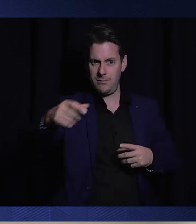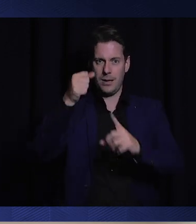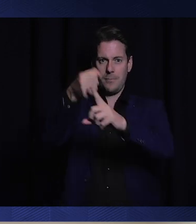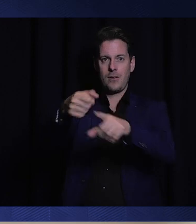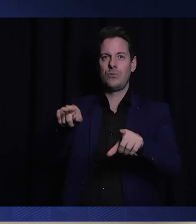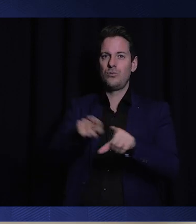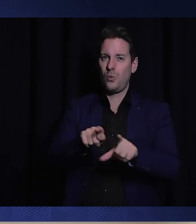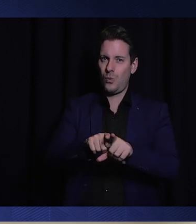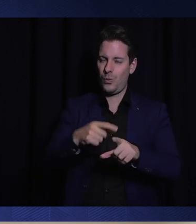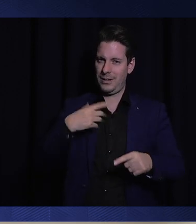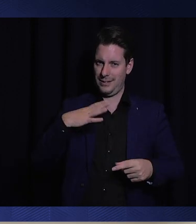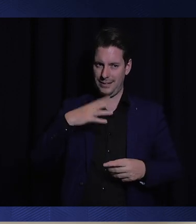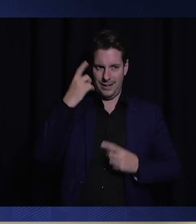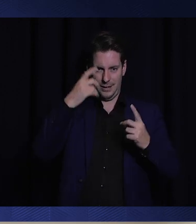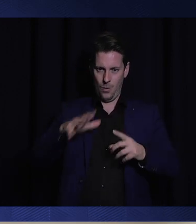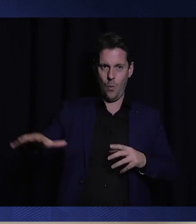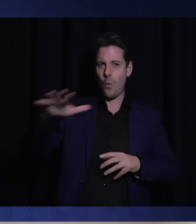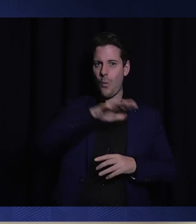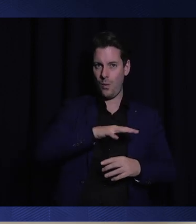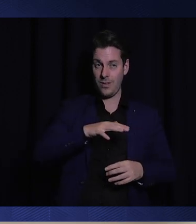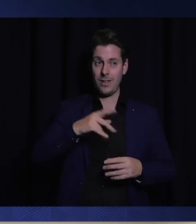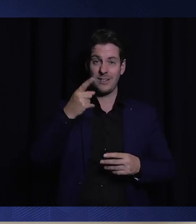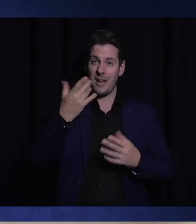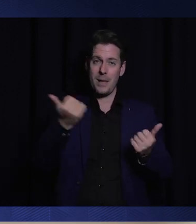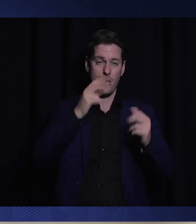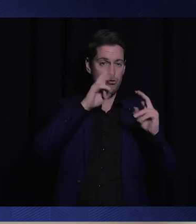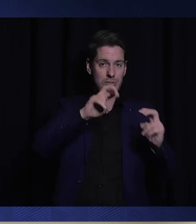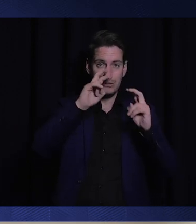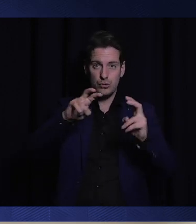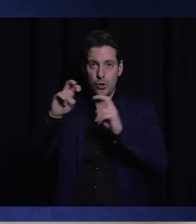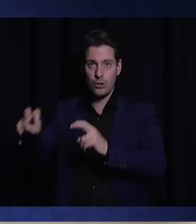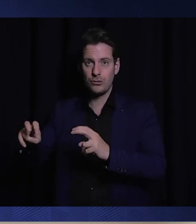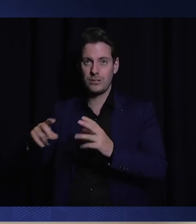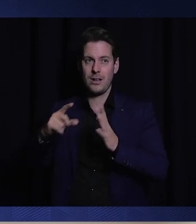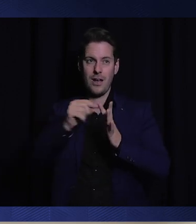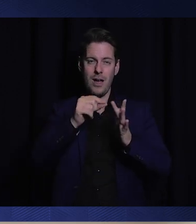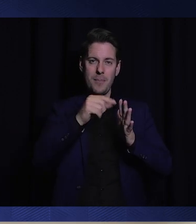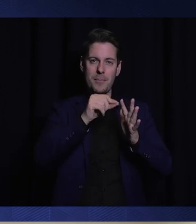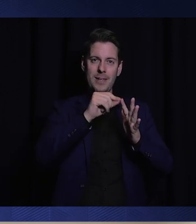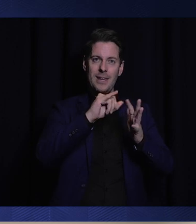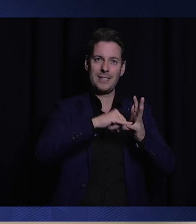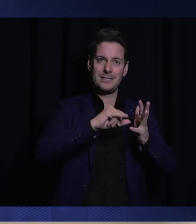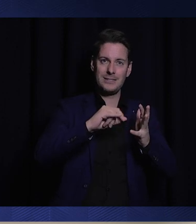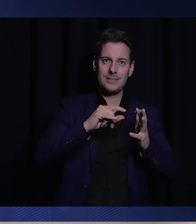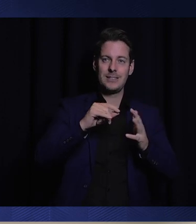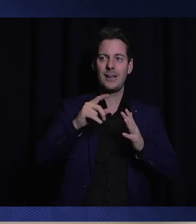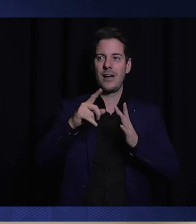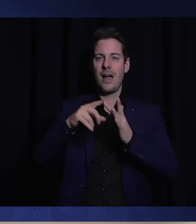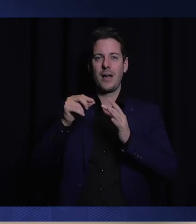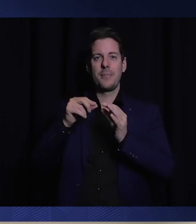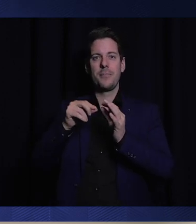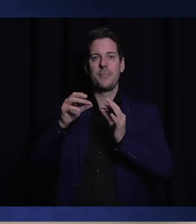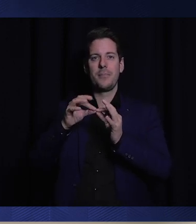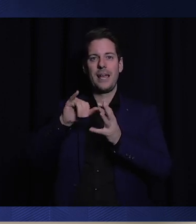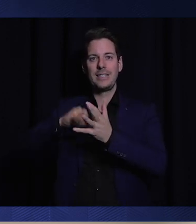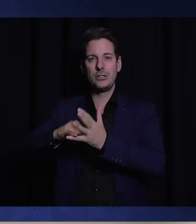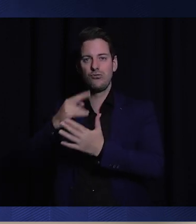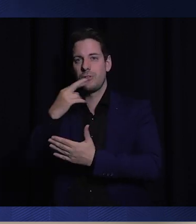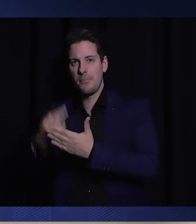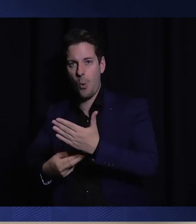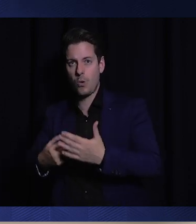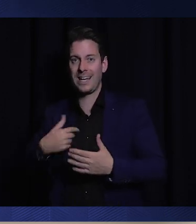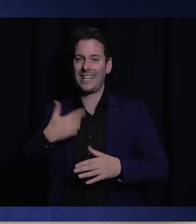and possibly creatively find solutions that can not only protect but potentially utilise and support nature-based solutions in a more direct